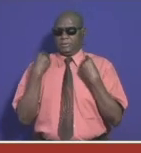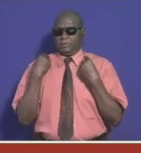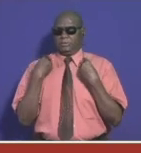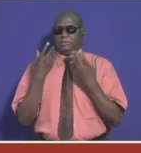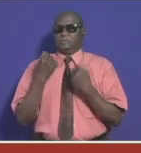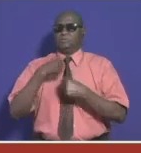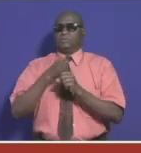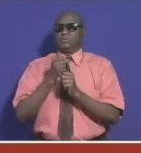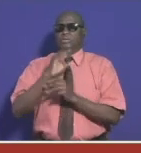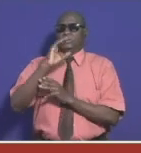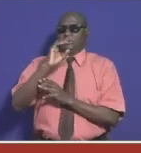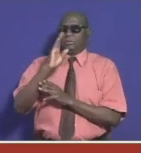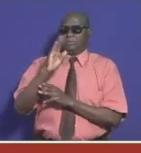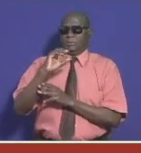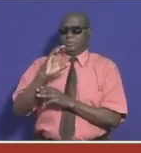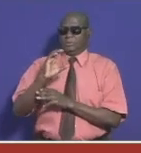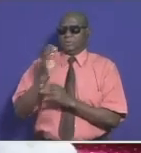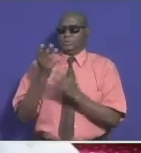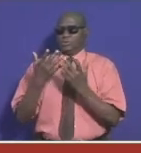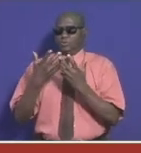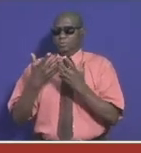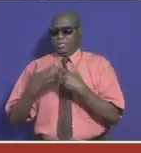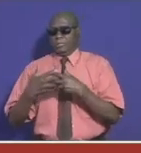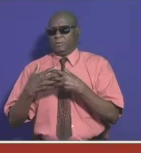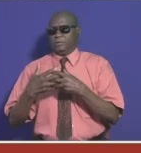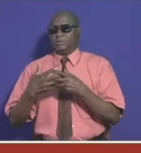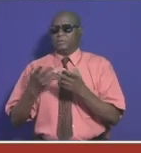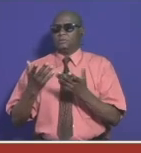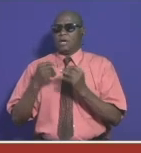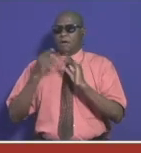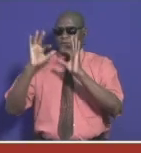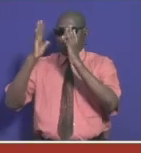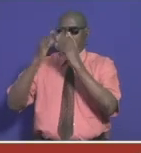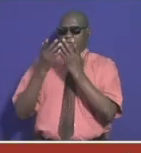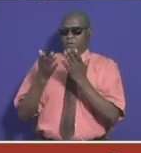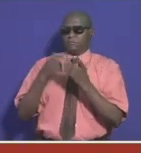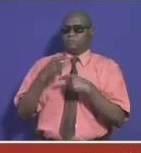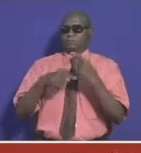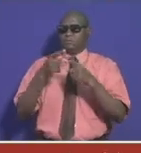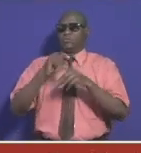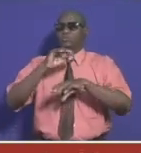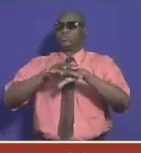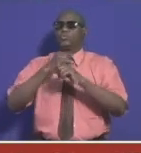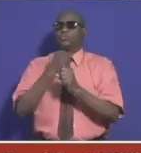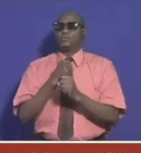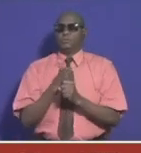compliance as well as attend to their normal school programs have been lauded and encouraged to continue with the good work.